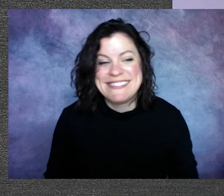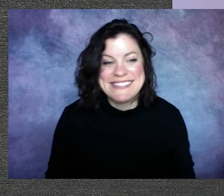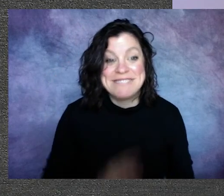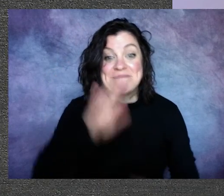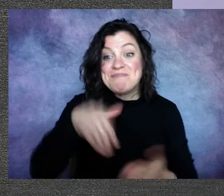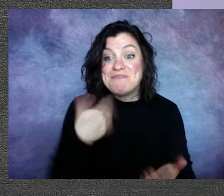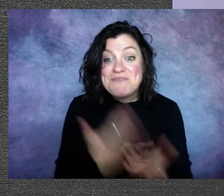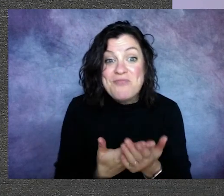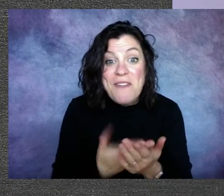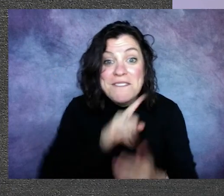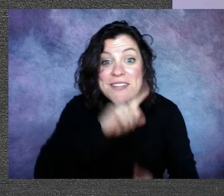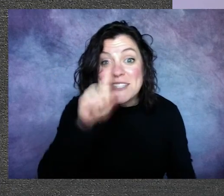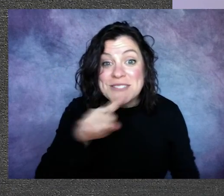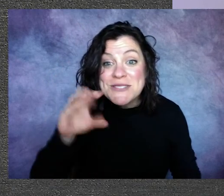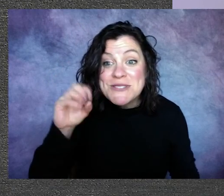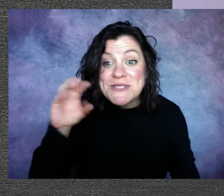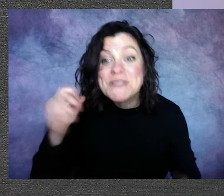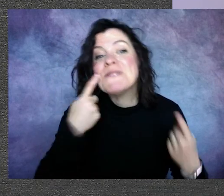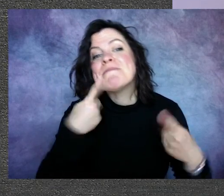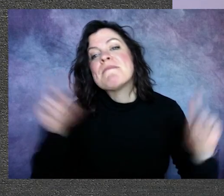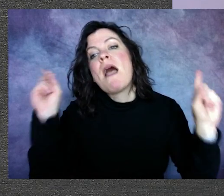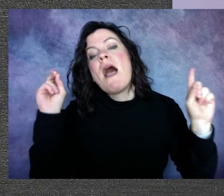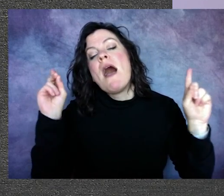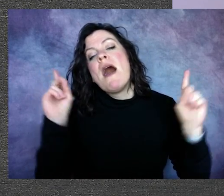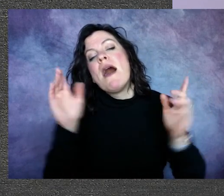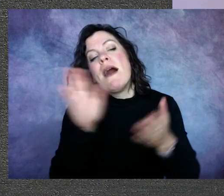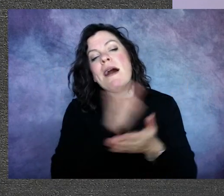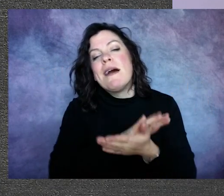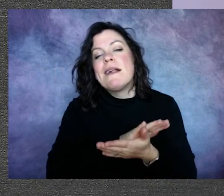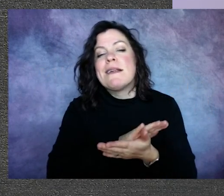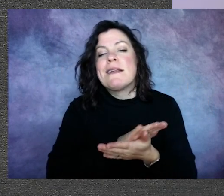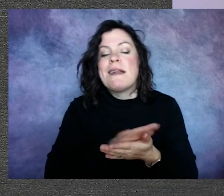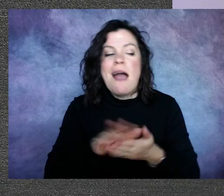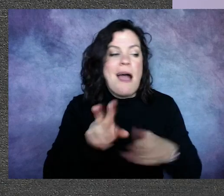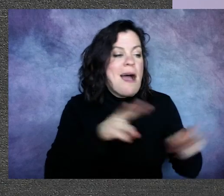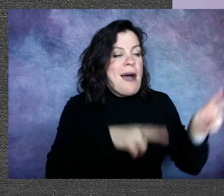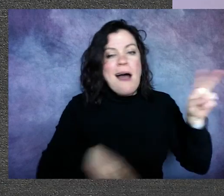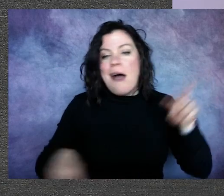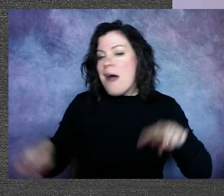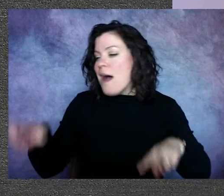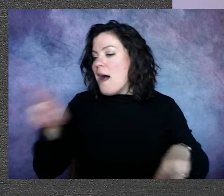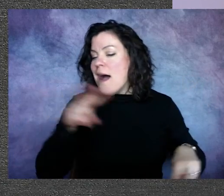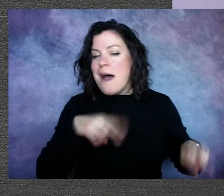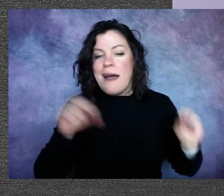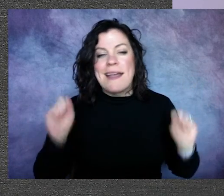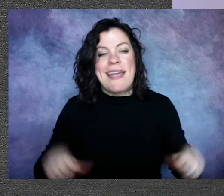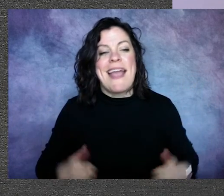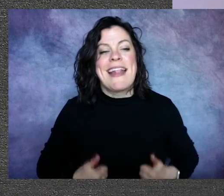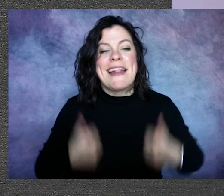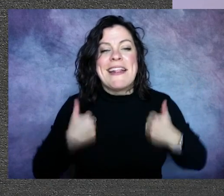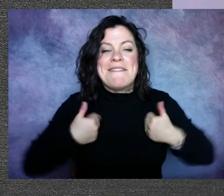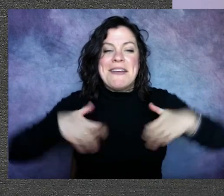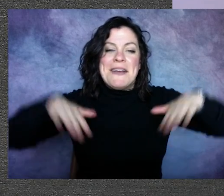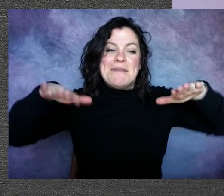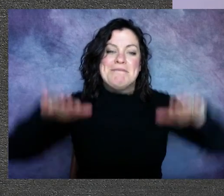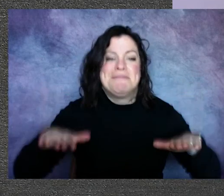To the zoo. What a nice place for George to live.